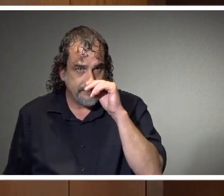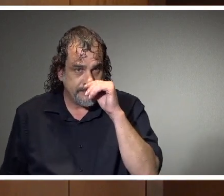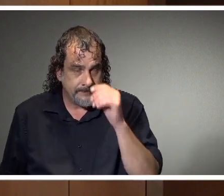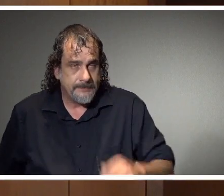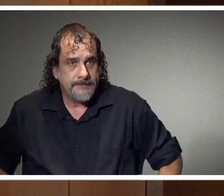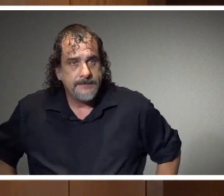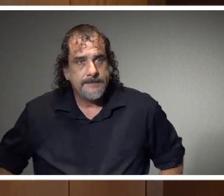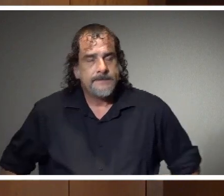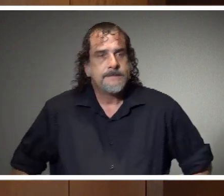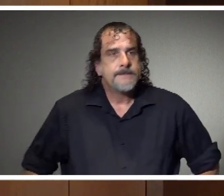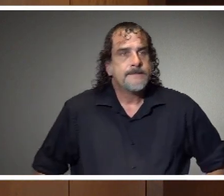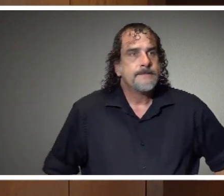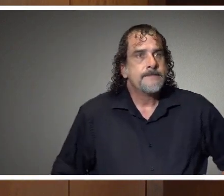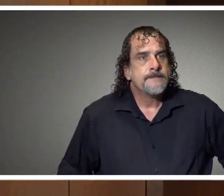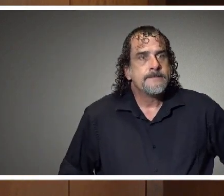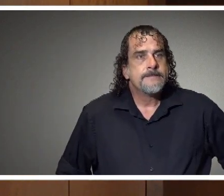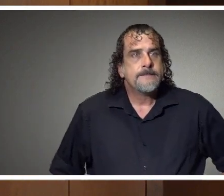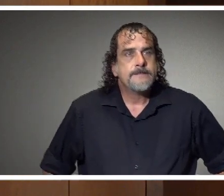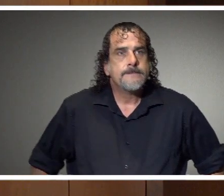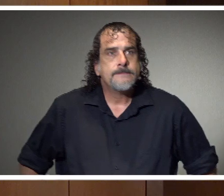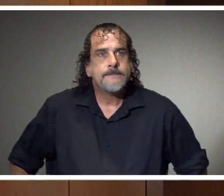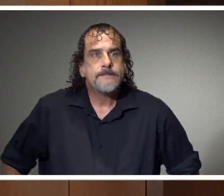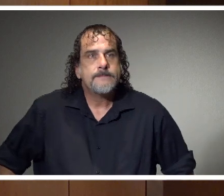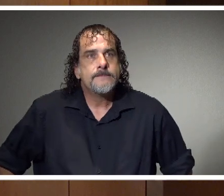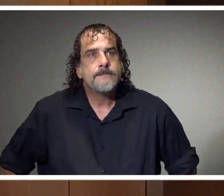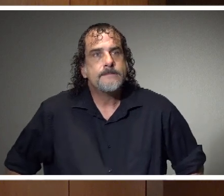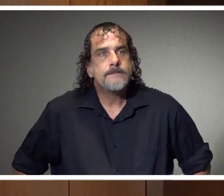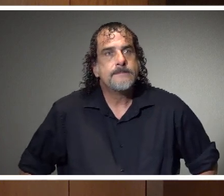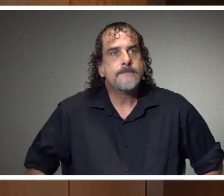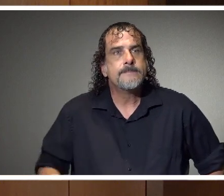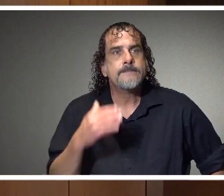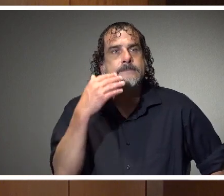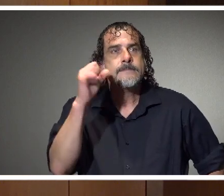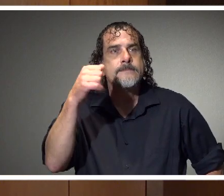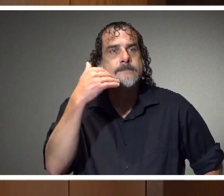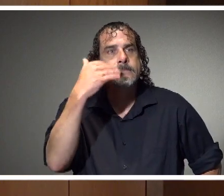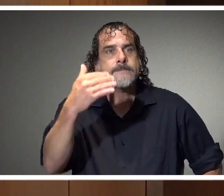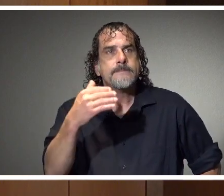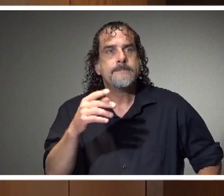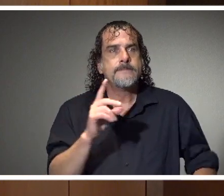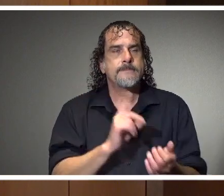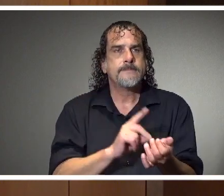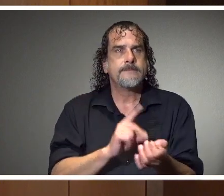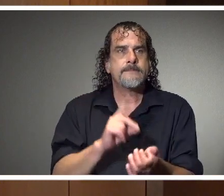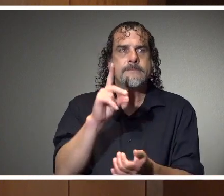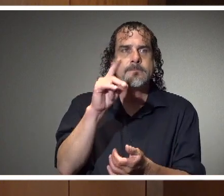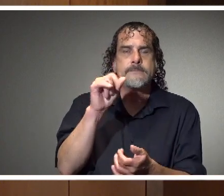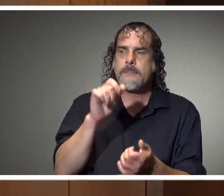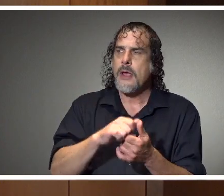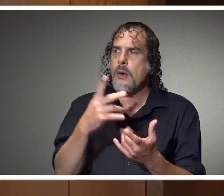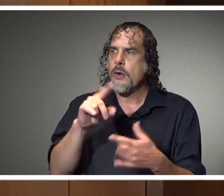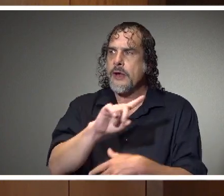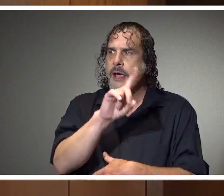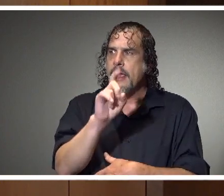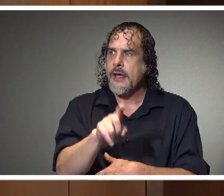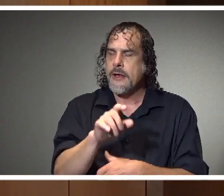question. Great. Anita? Yes, thank you. Dr. Dobbs, I wanted to ask you about the serology test.